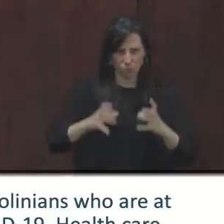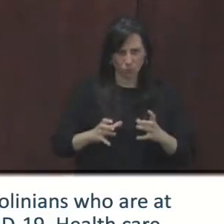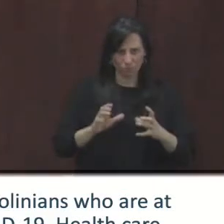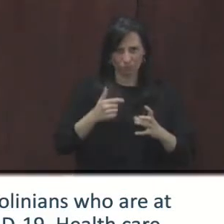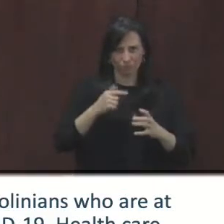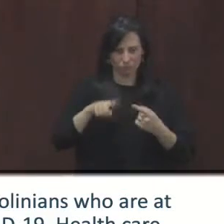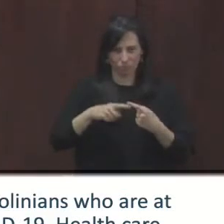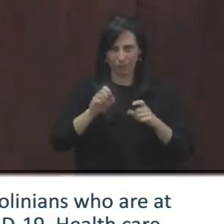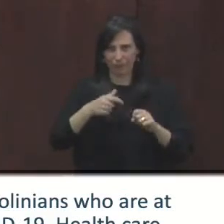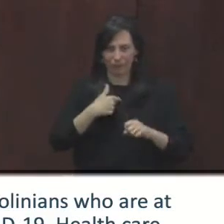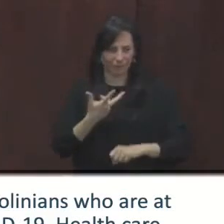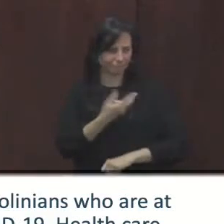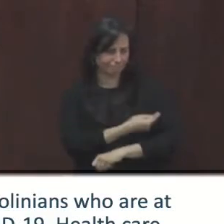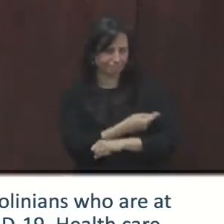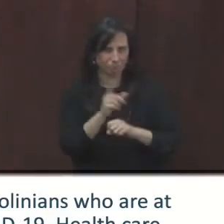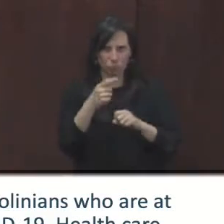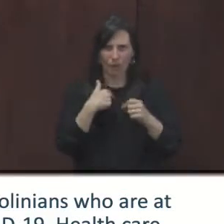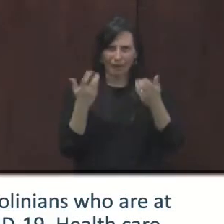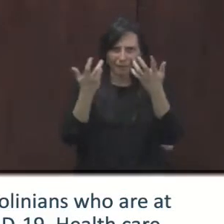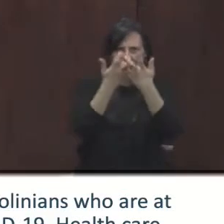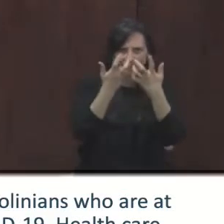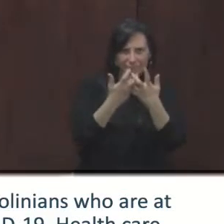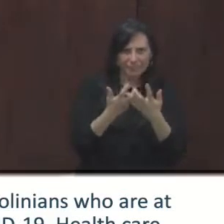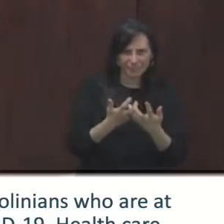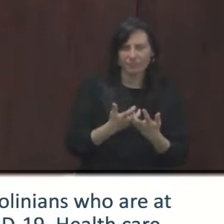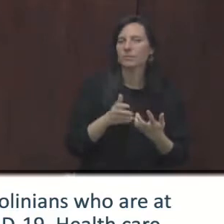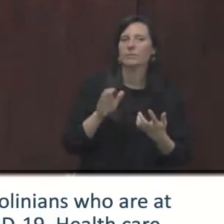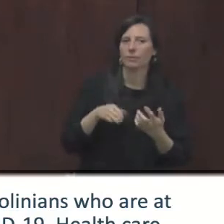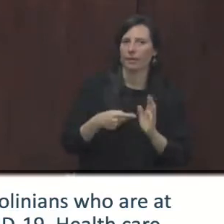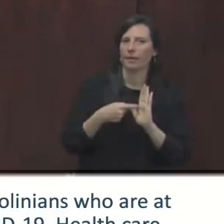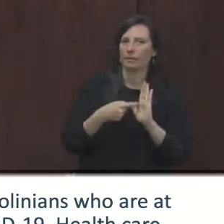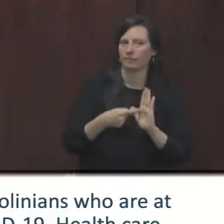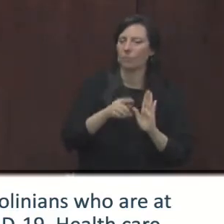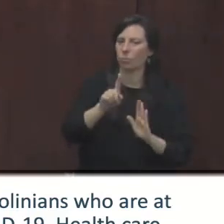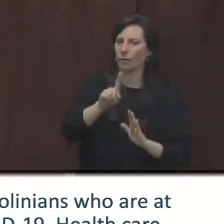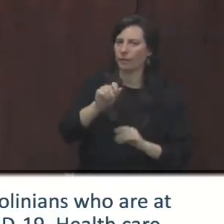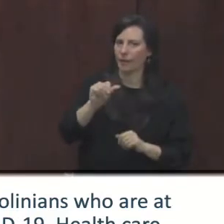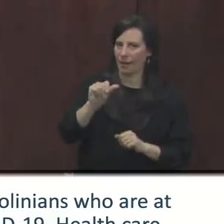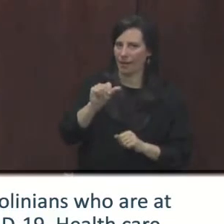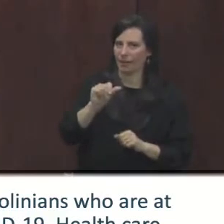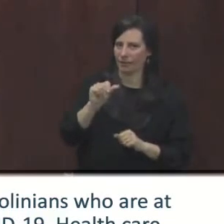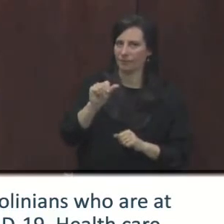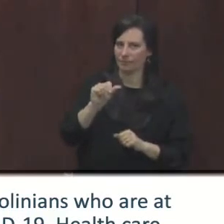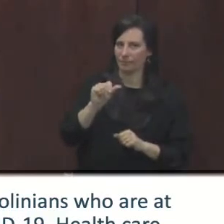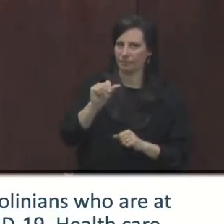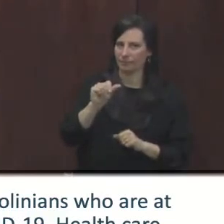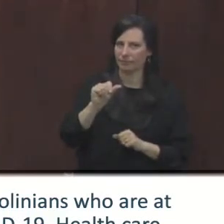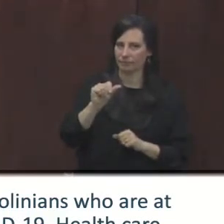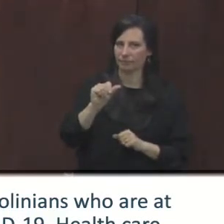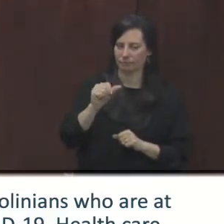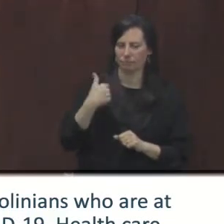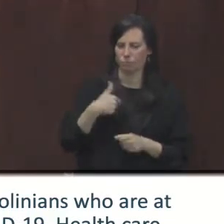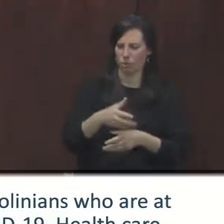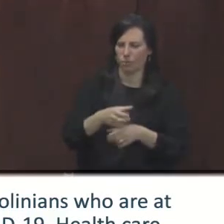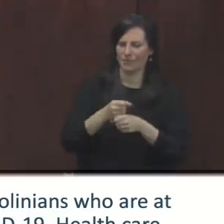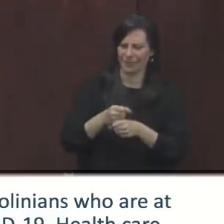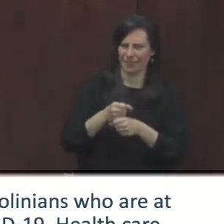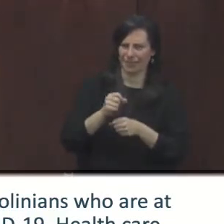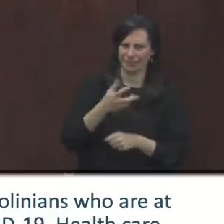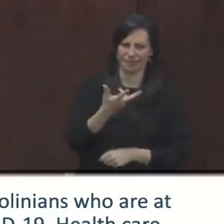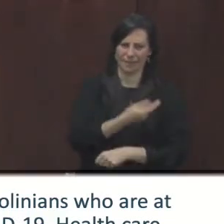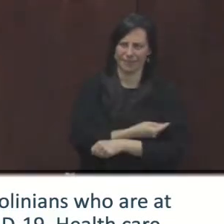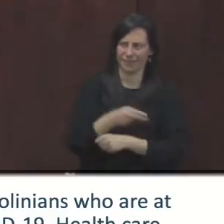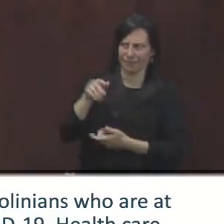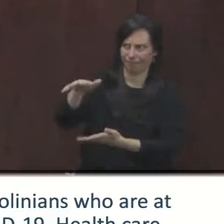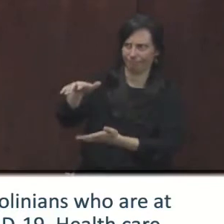over it in great detail, but you can see here, this is that 1A that we've been focused on since we received vaccine on December